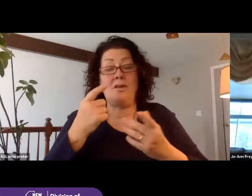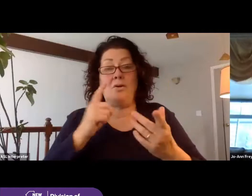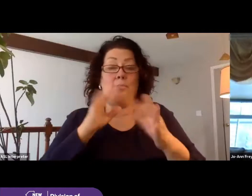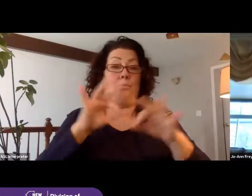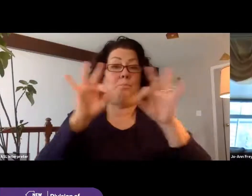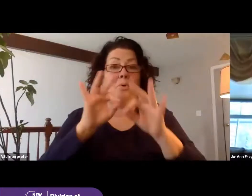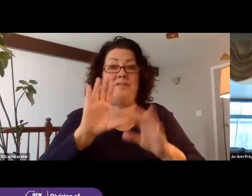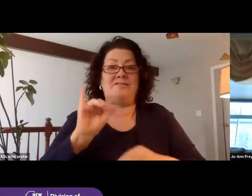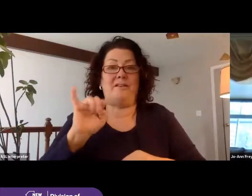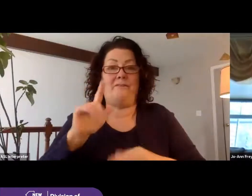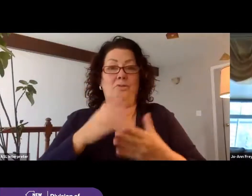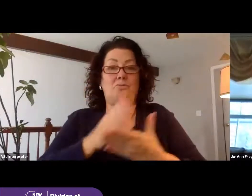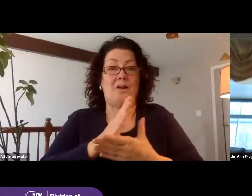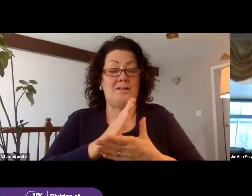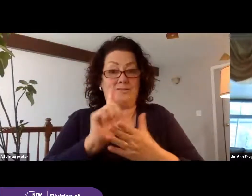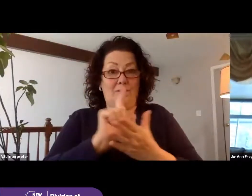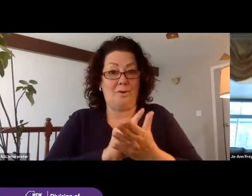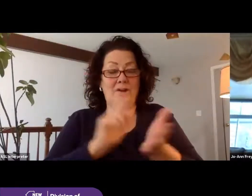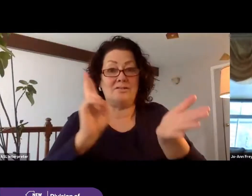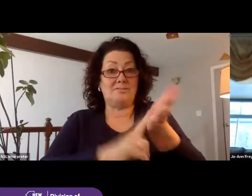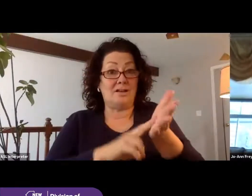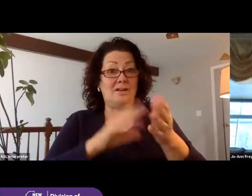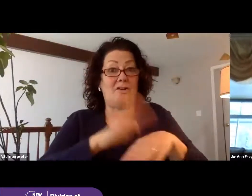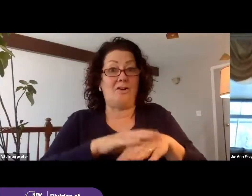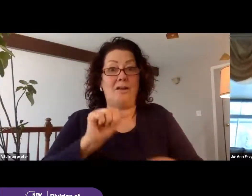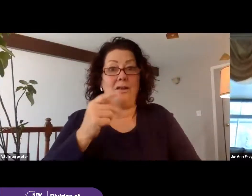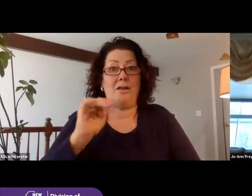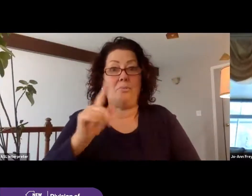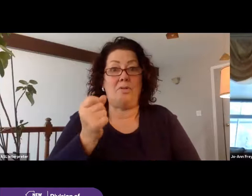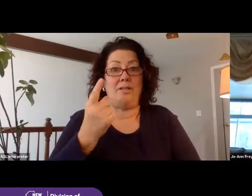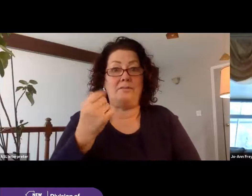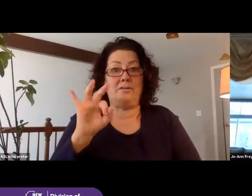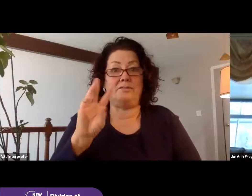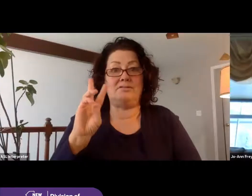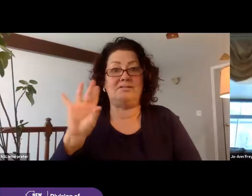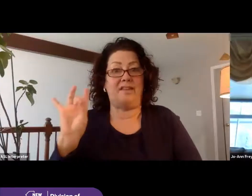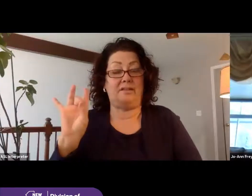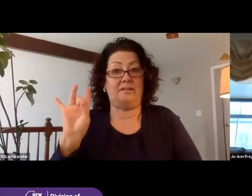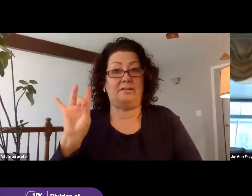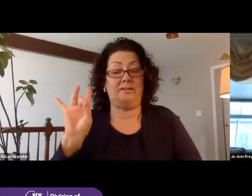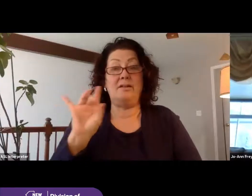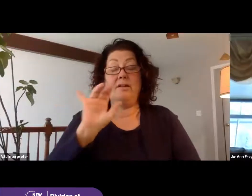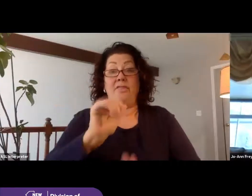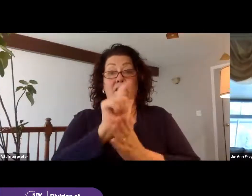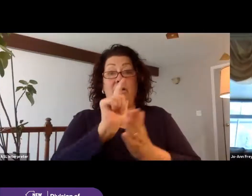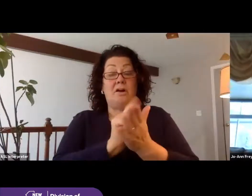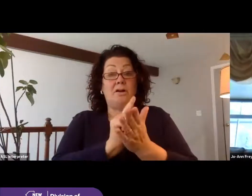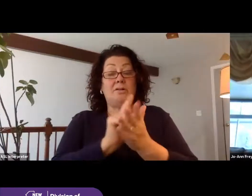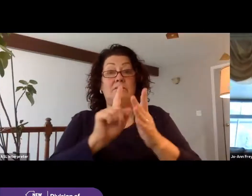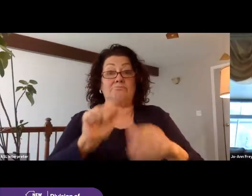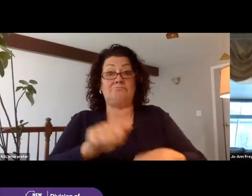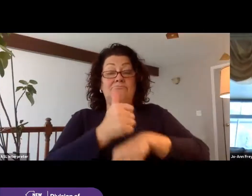law that was signed into law on April 11th, 1968. The act was enacted in response to